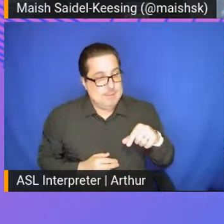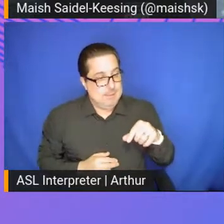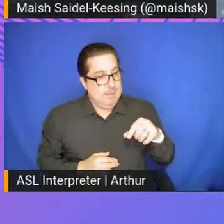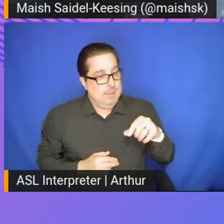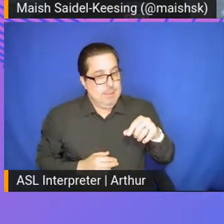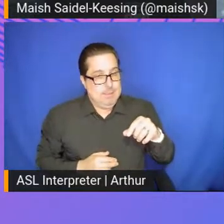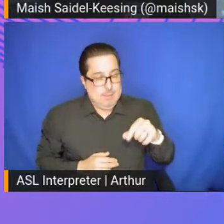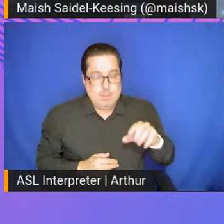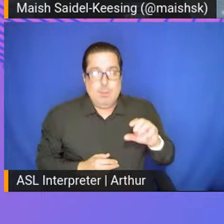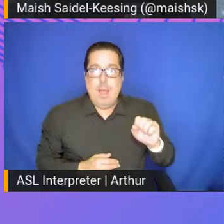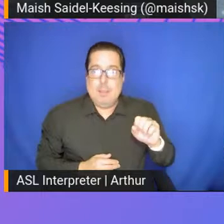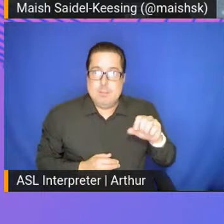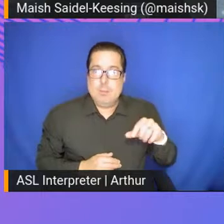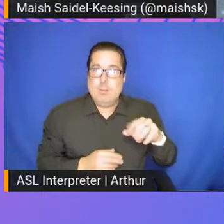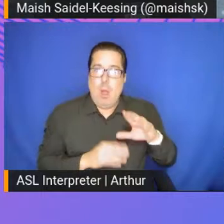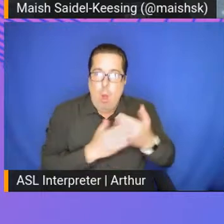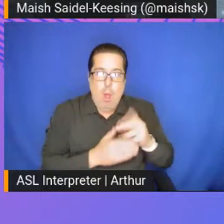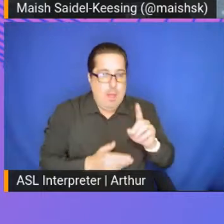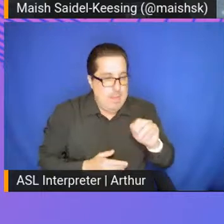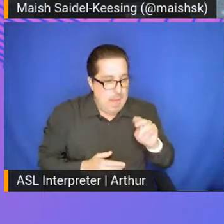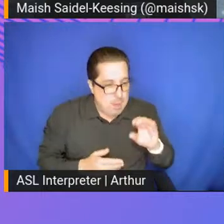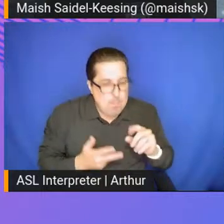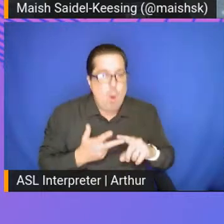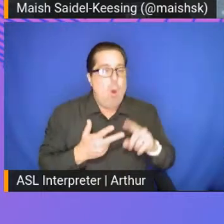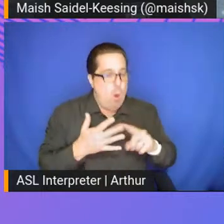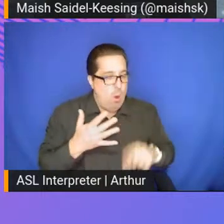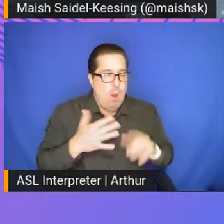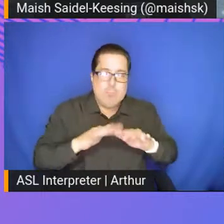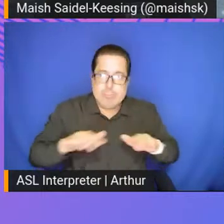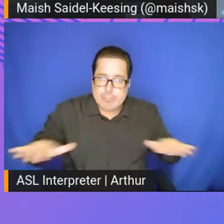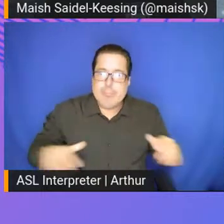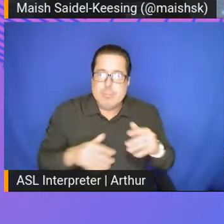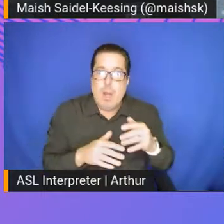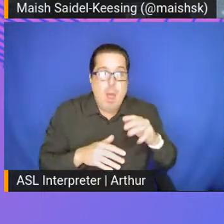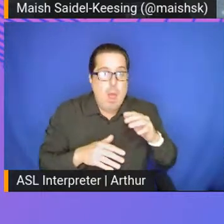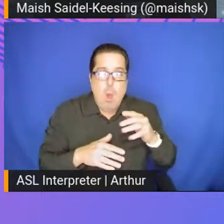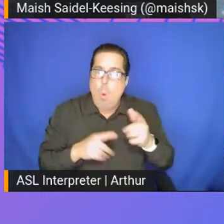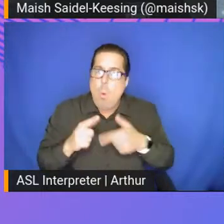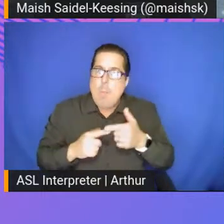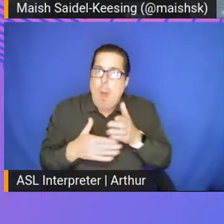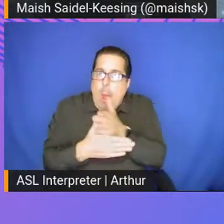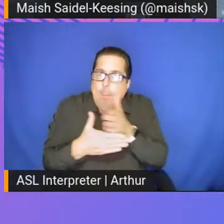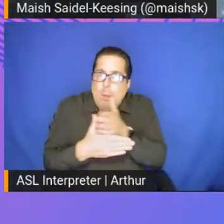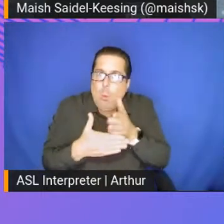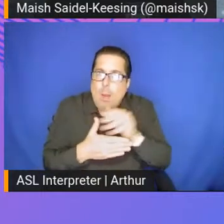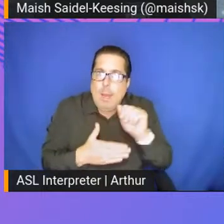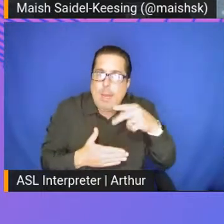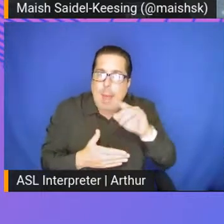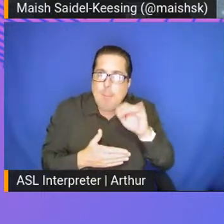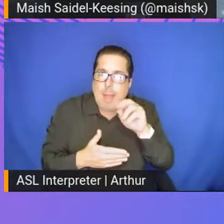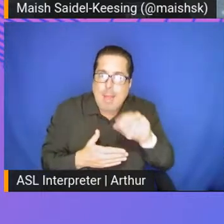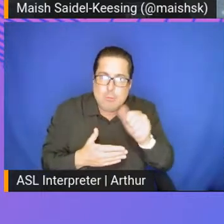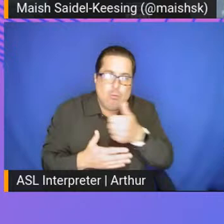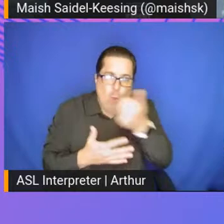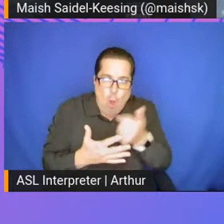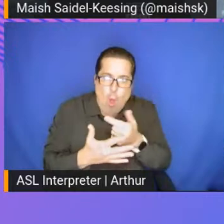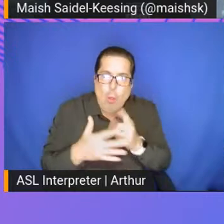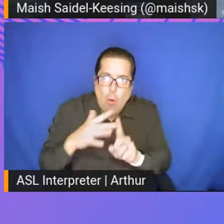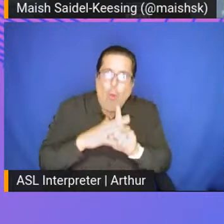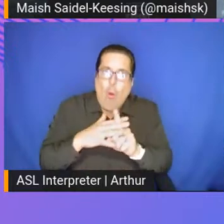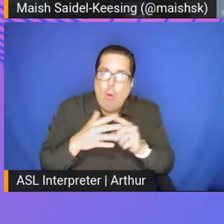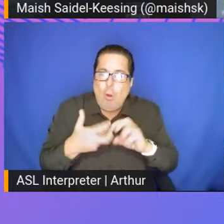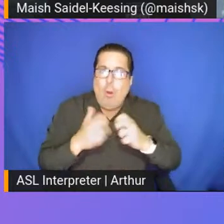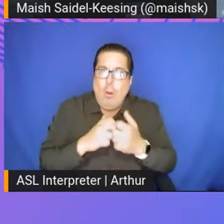stuff. But what about dependencies between applications? And so we ran into this other challenge, which